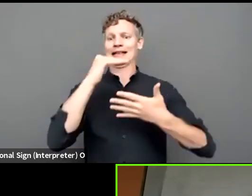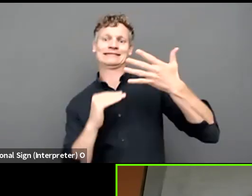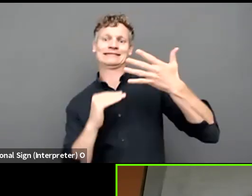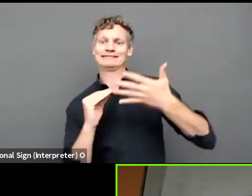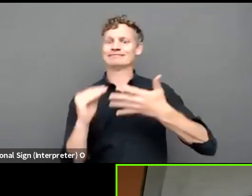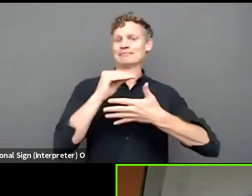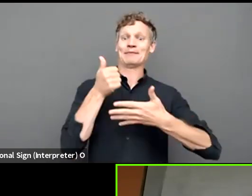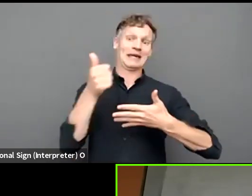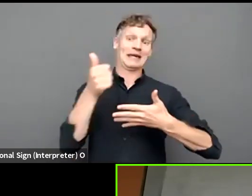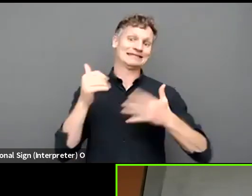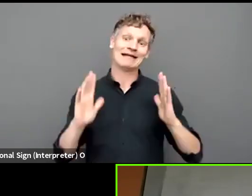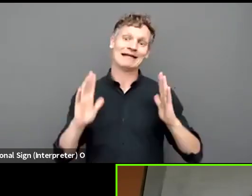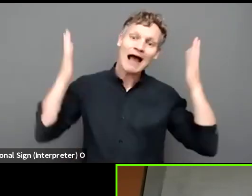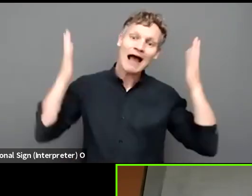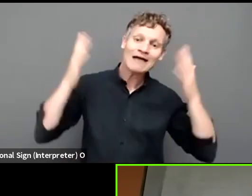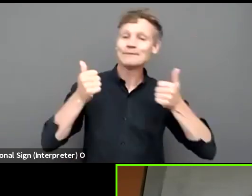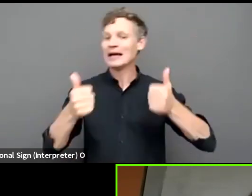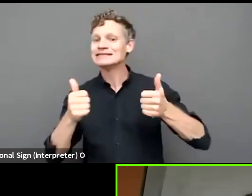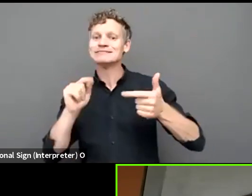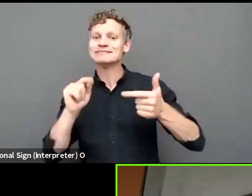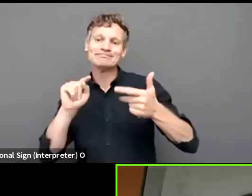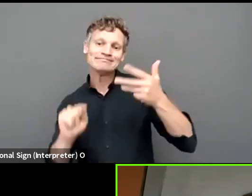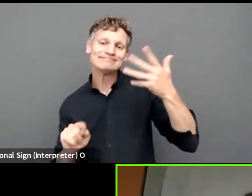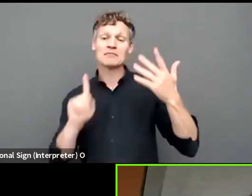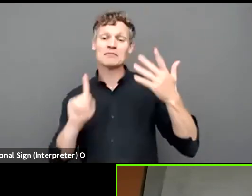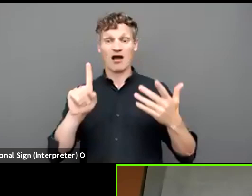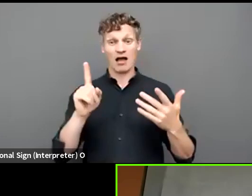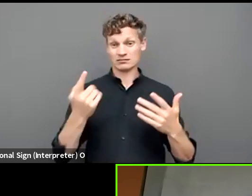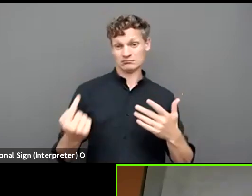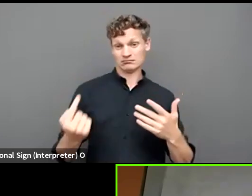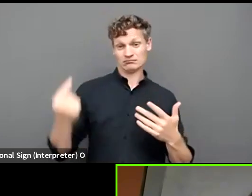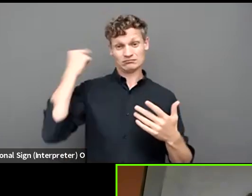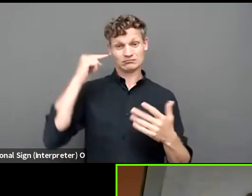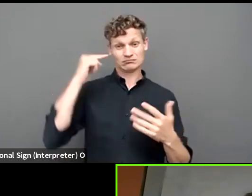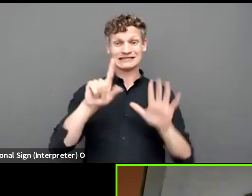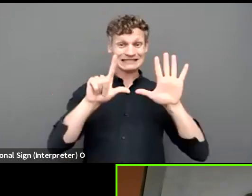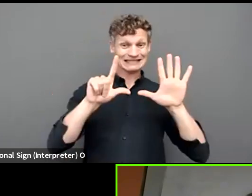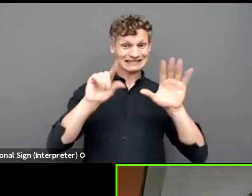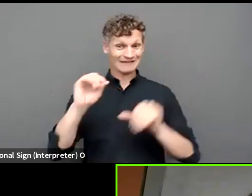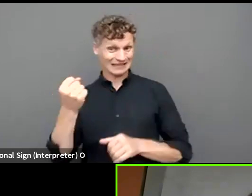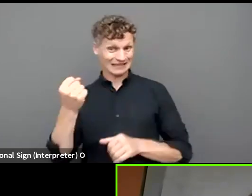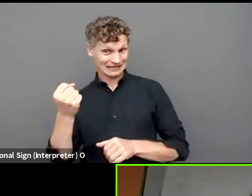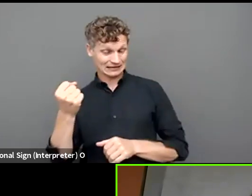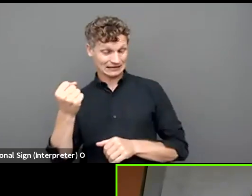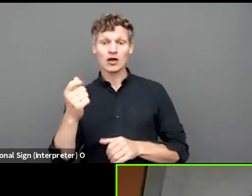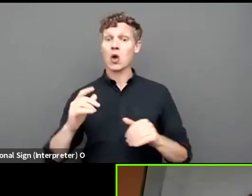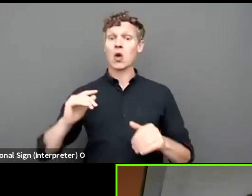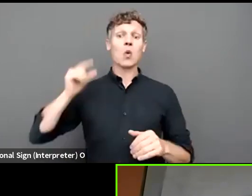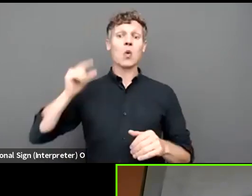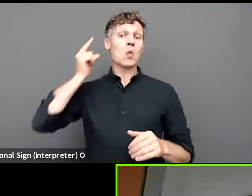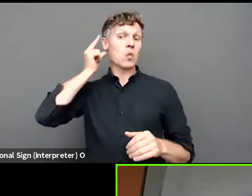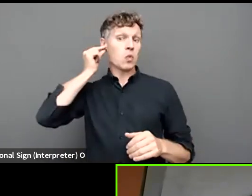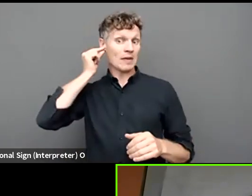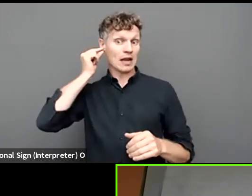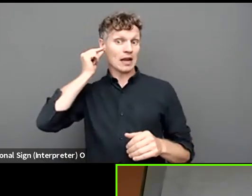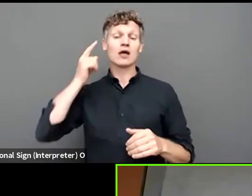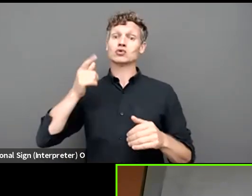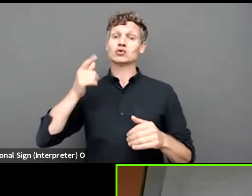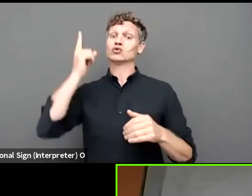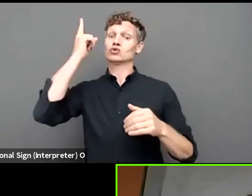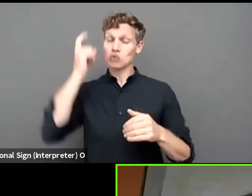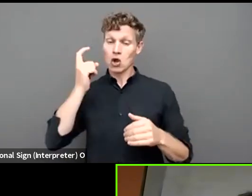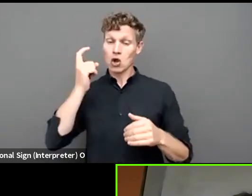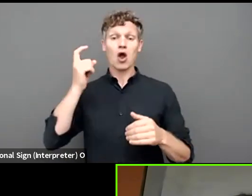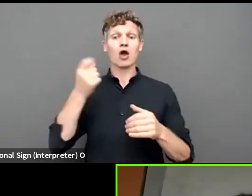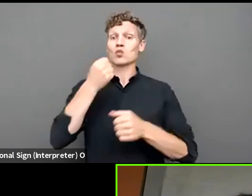Women entered the workforce, much due to the fact that we had parental leave and state paid childcare,